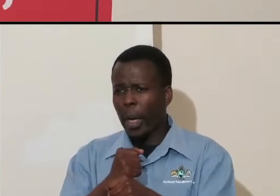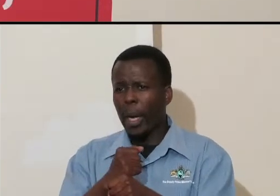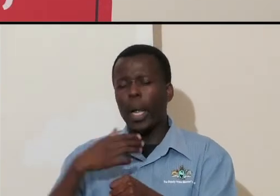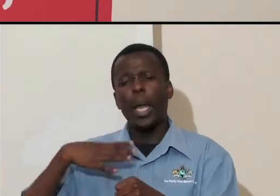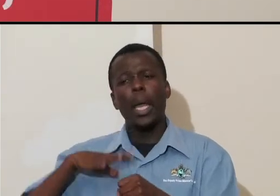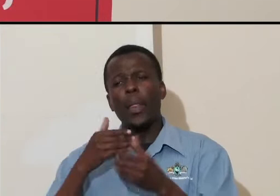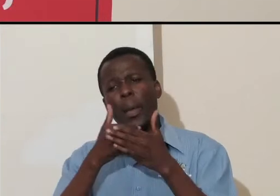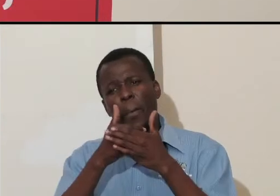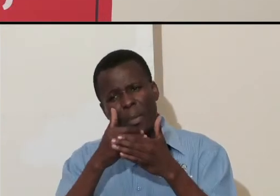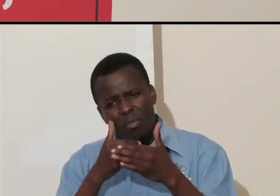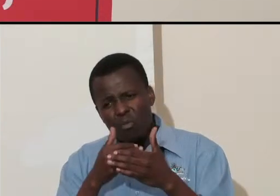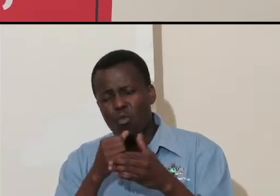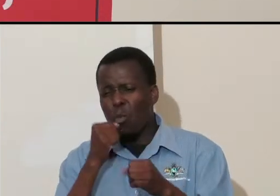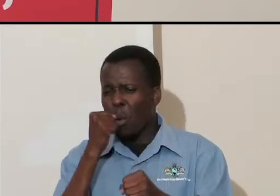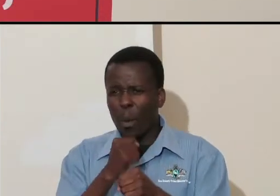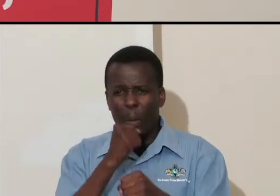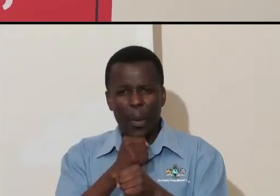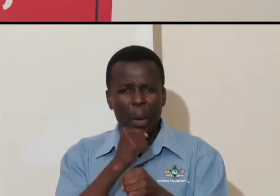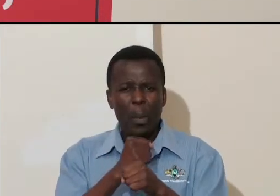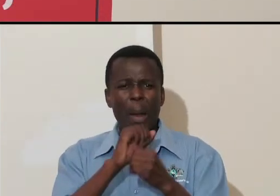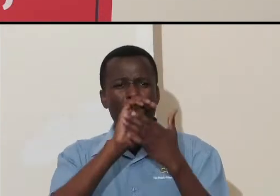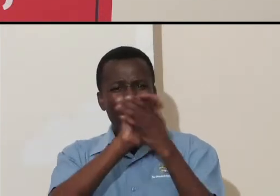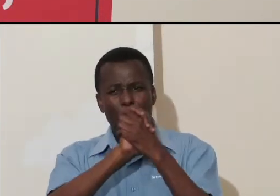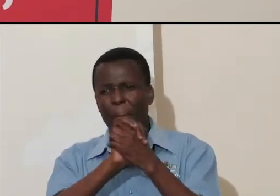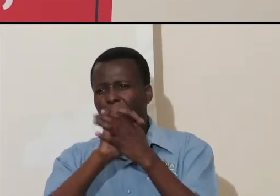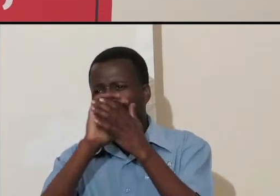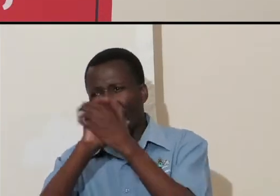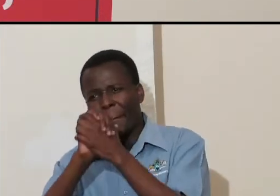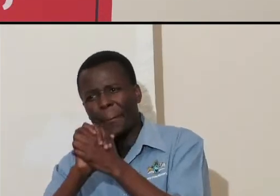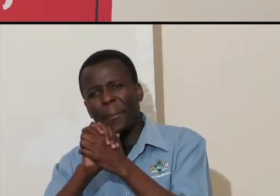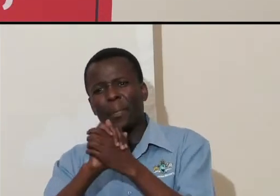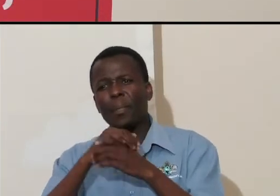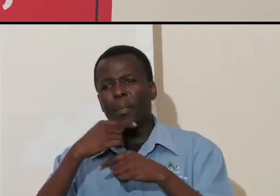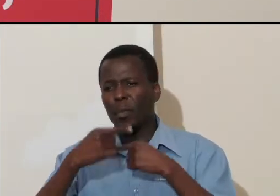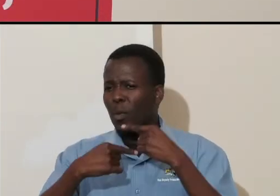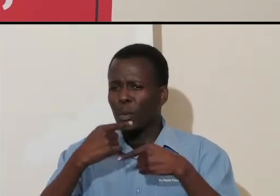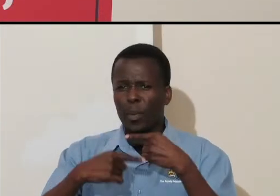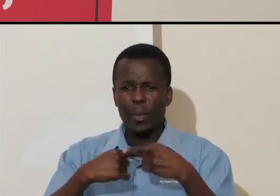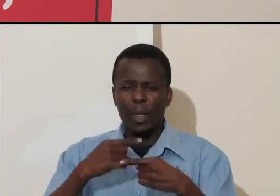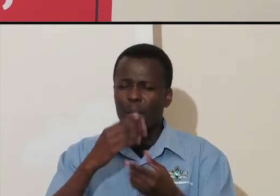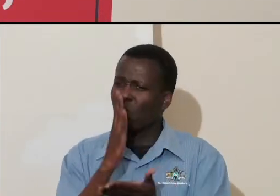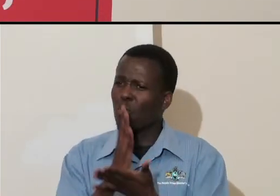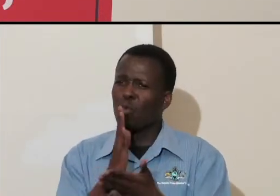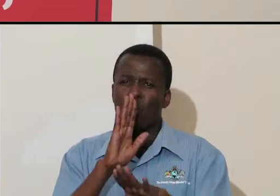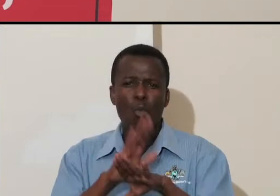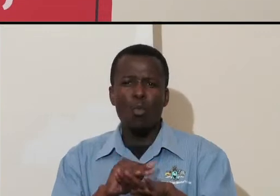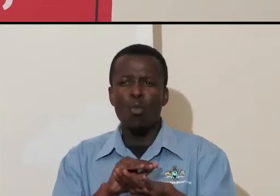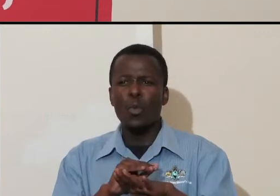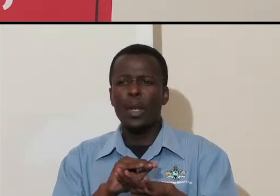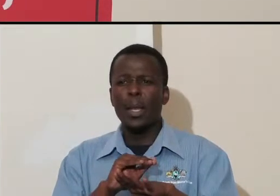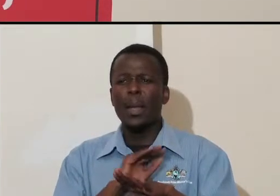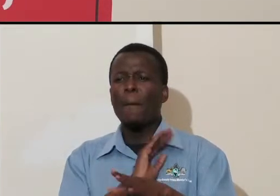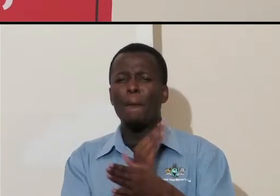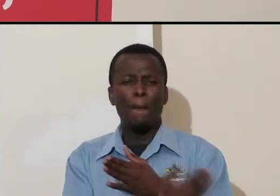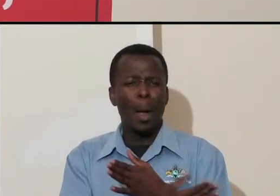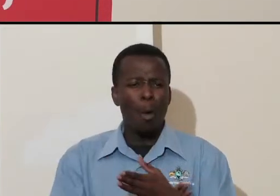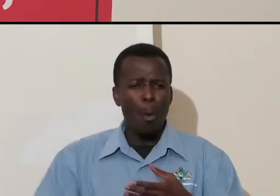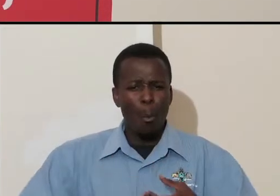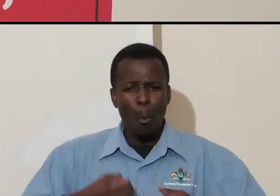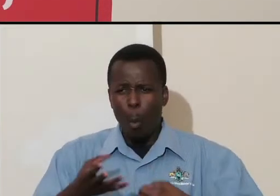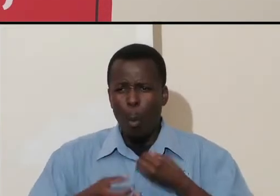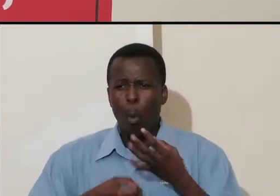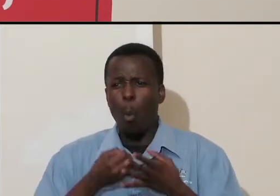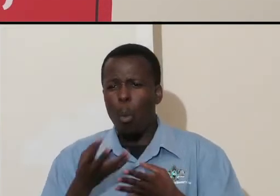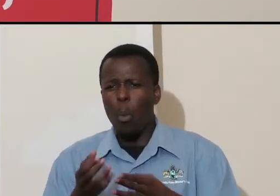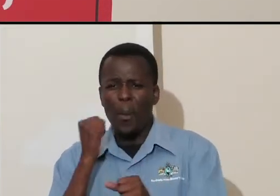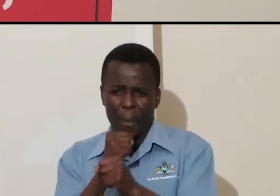health workers and all the partners that have consistently given the energy that was needed for us